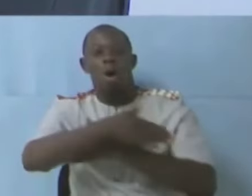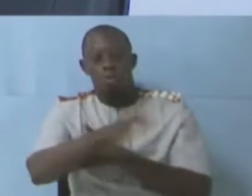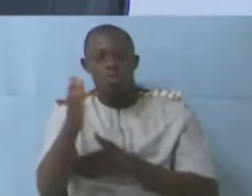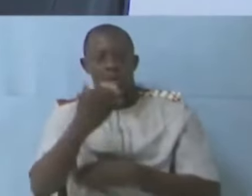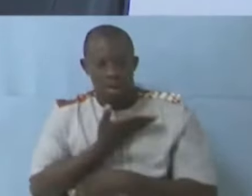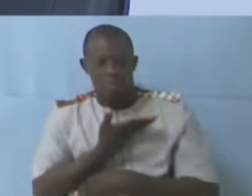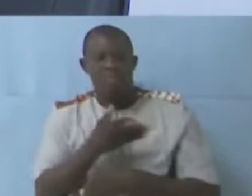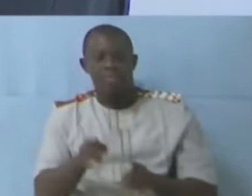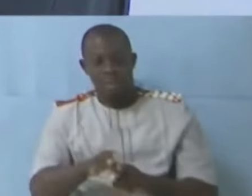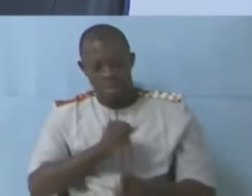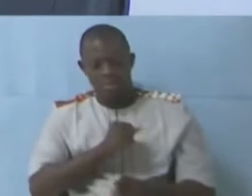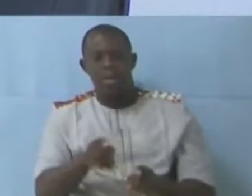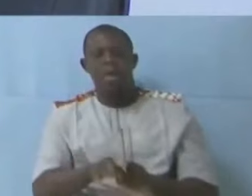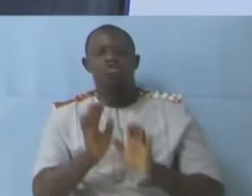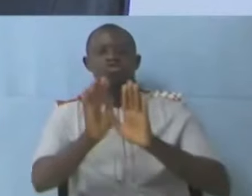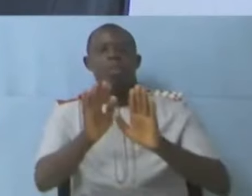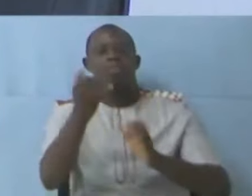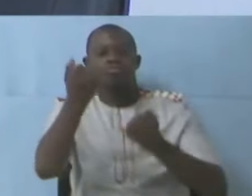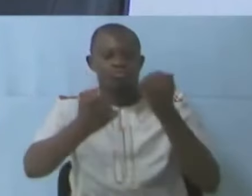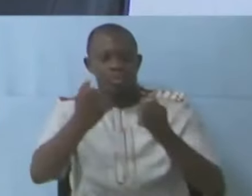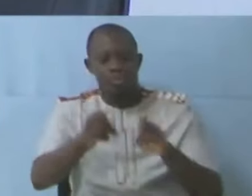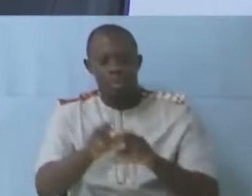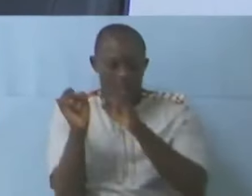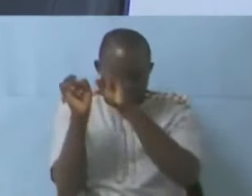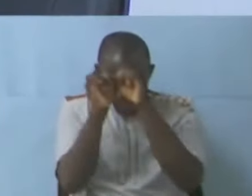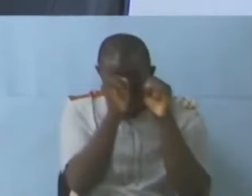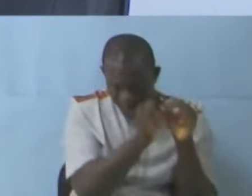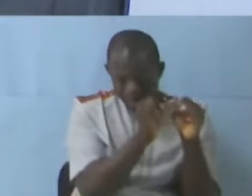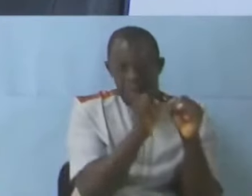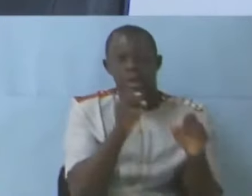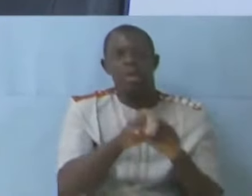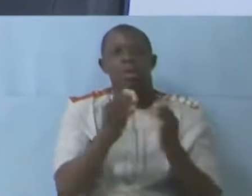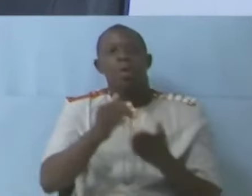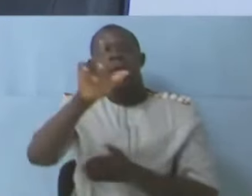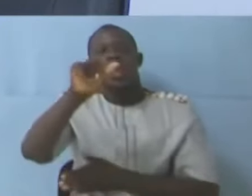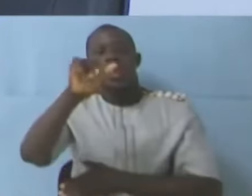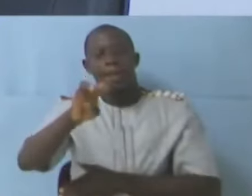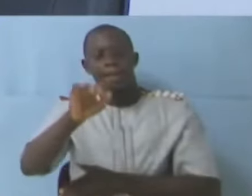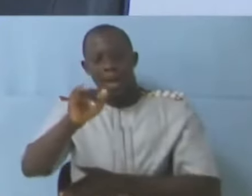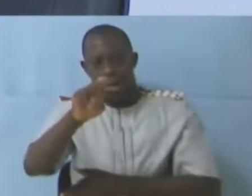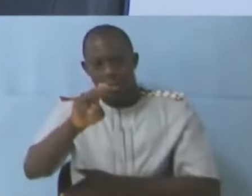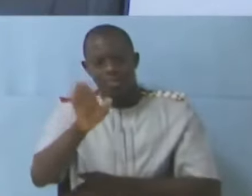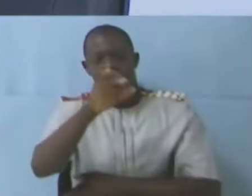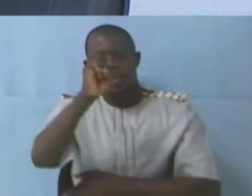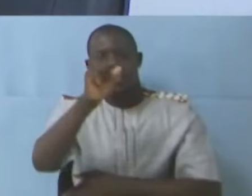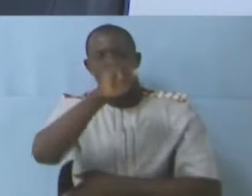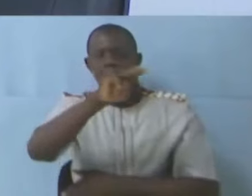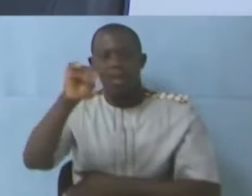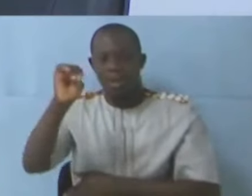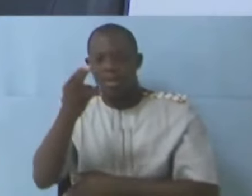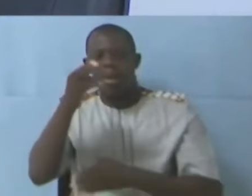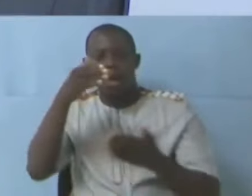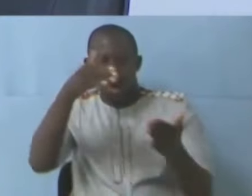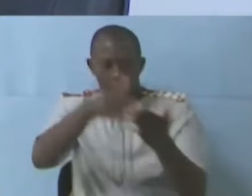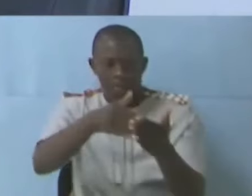Madam Jelkova. Then I covered. So Mavis Lamine Sane tam duga sina ak Njaga. Then I saw Lamine Sane